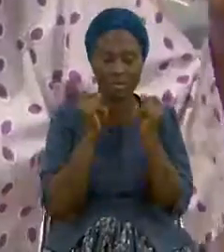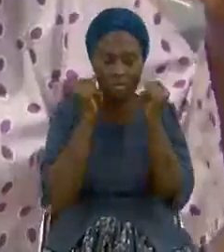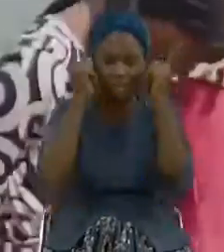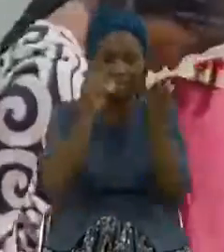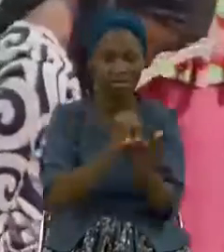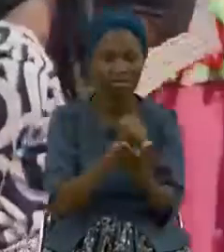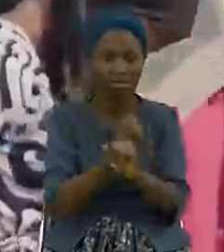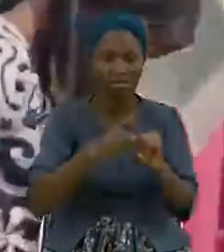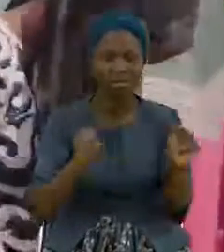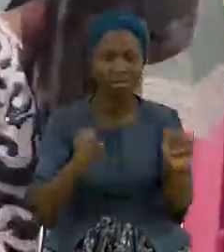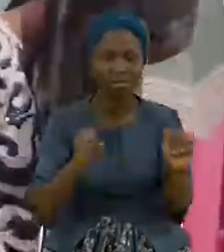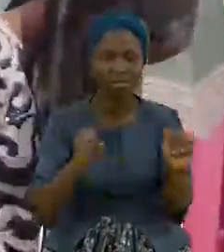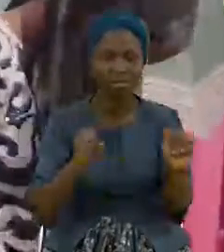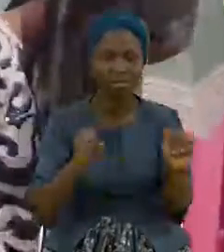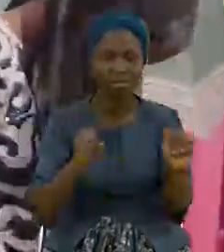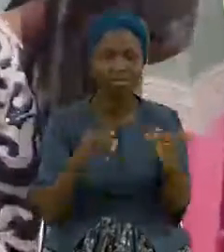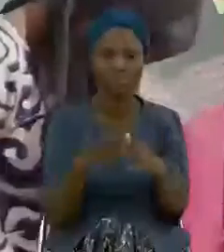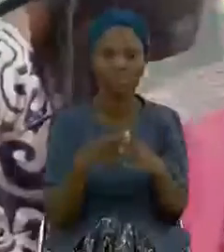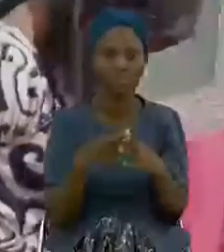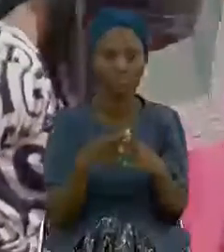marvelous transformation,